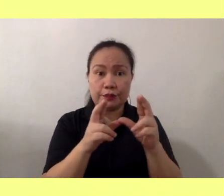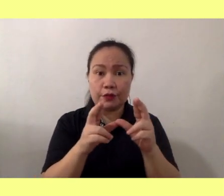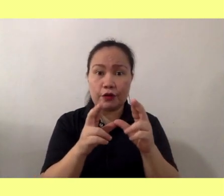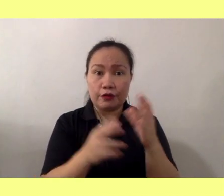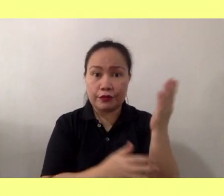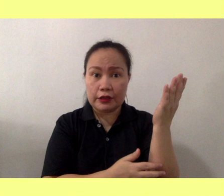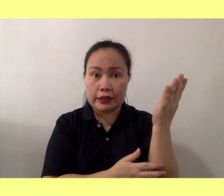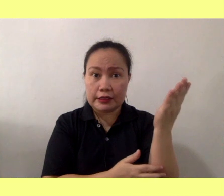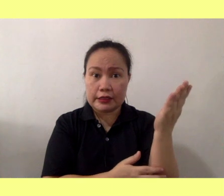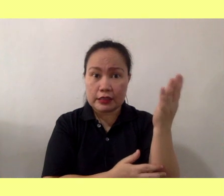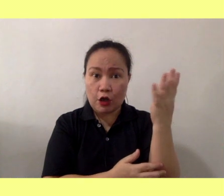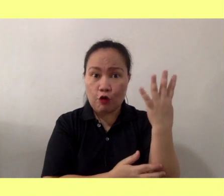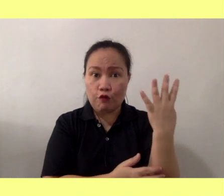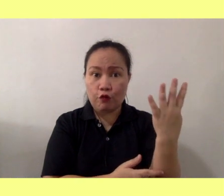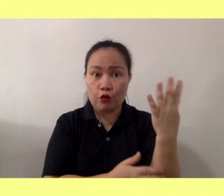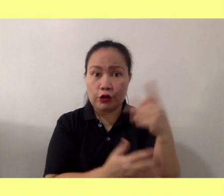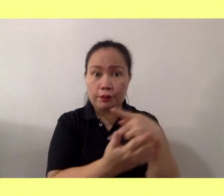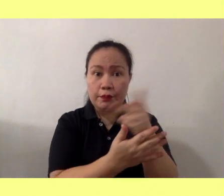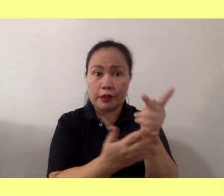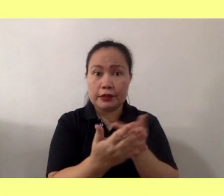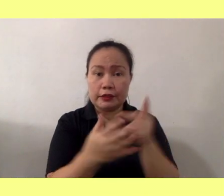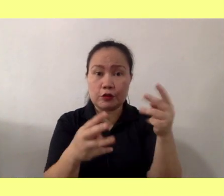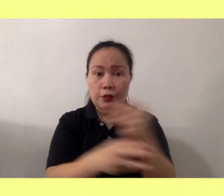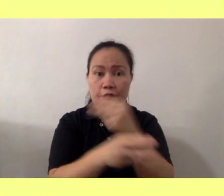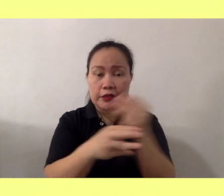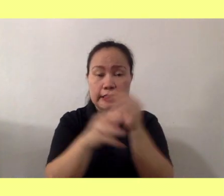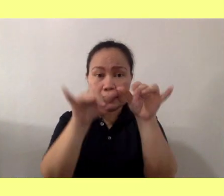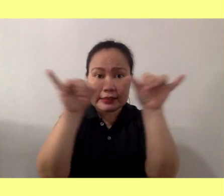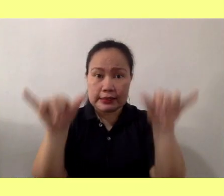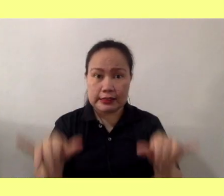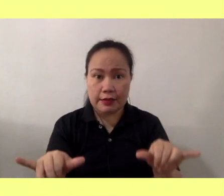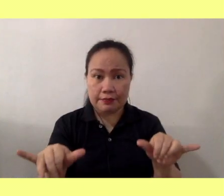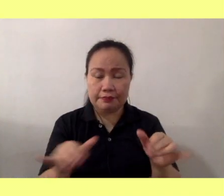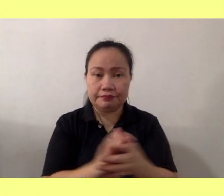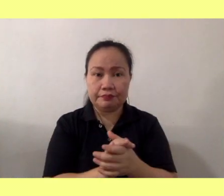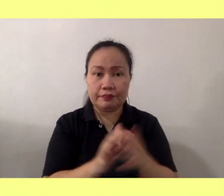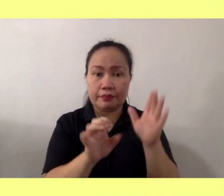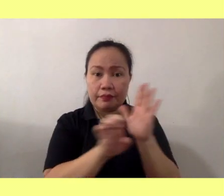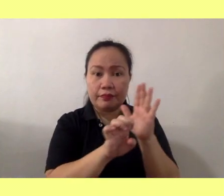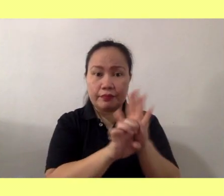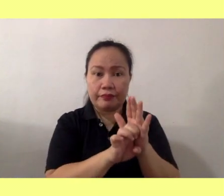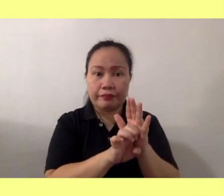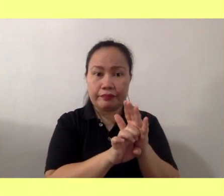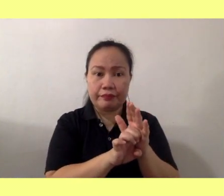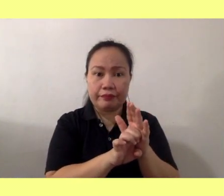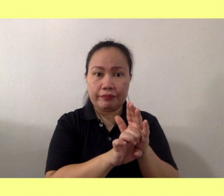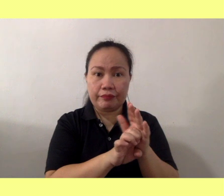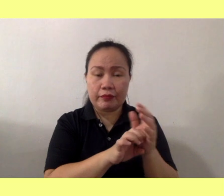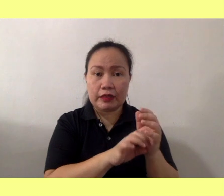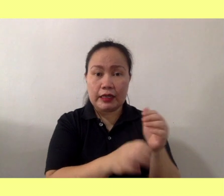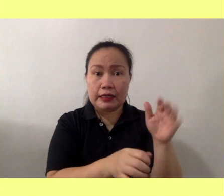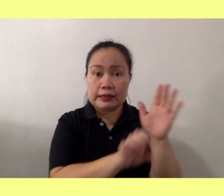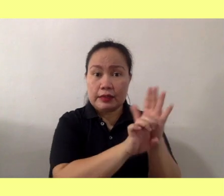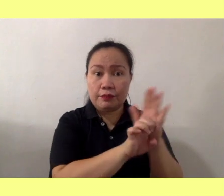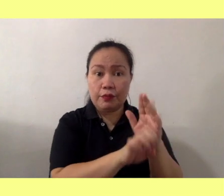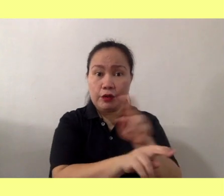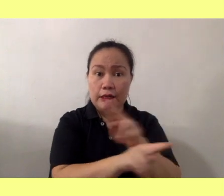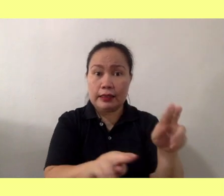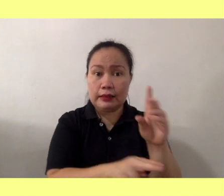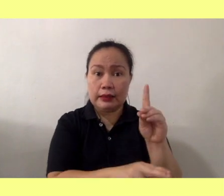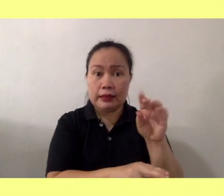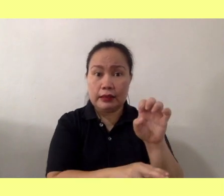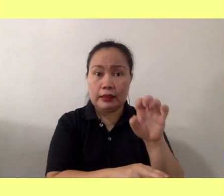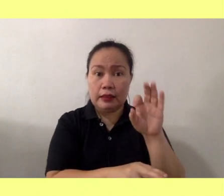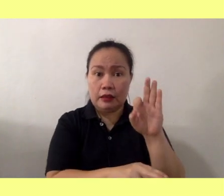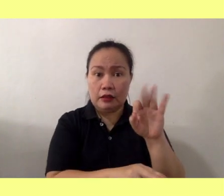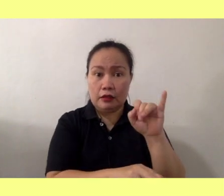of these four parts of mathematical system. So, let's say, for example, under undefined terms, we have a